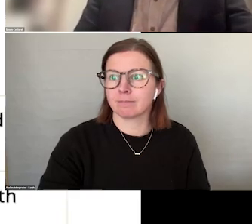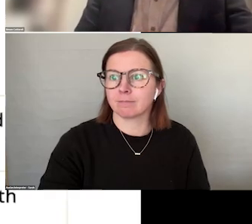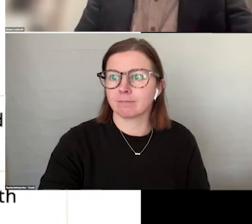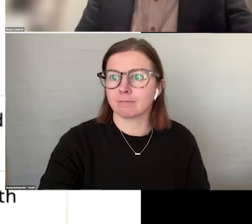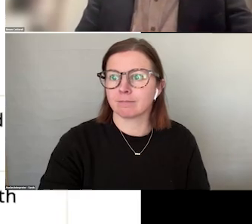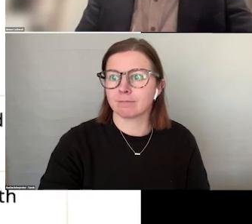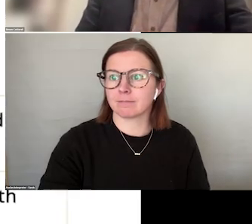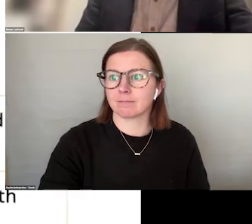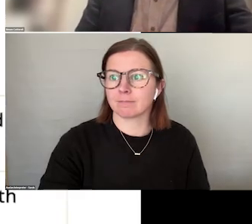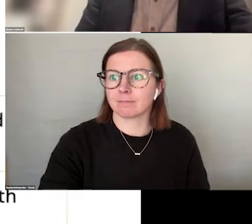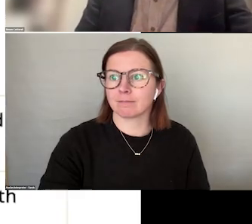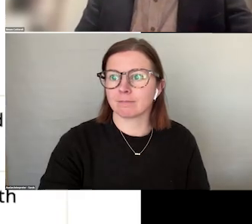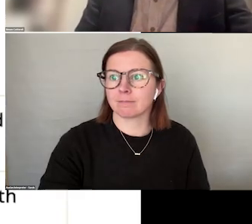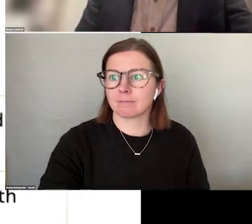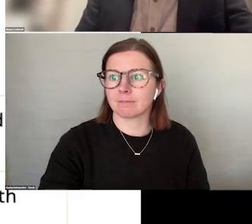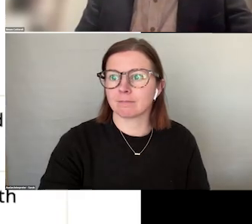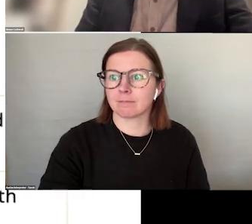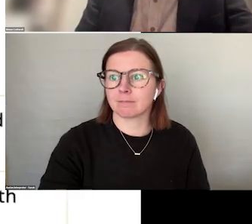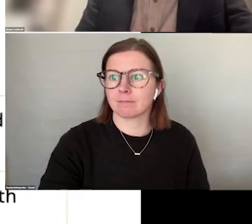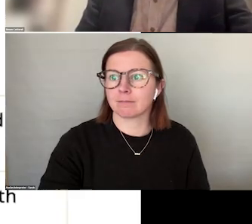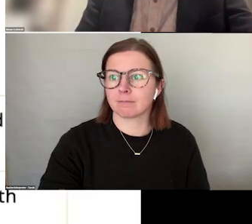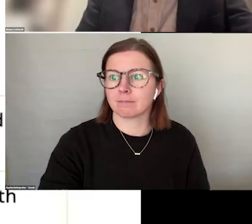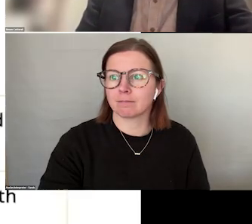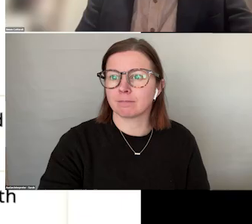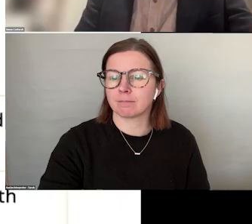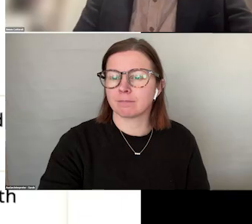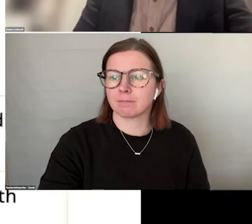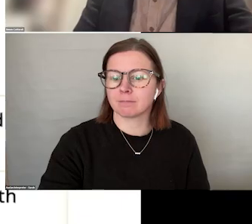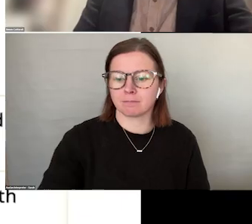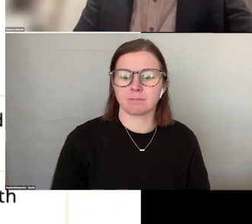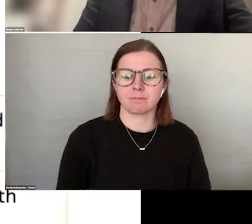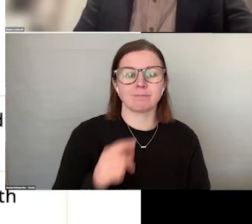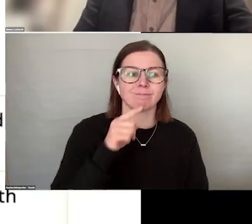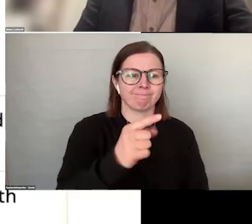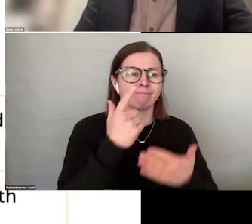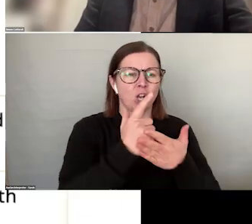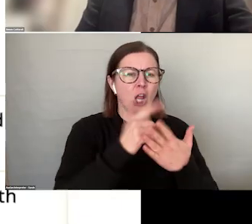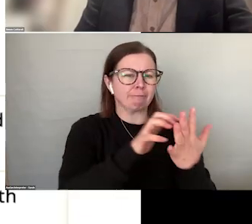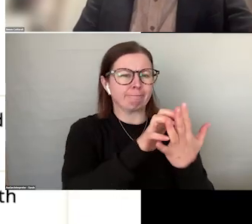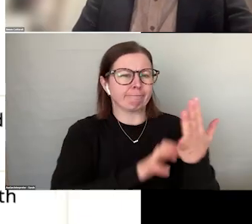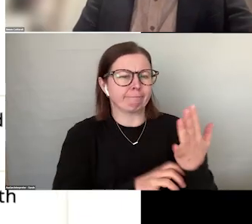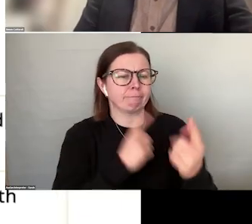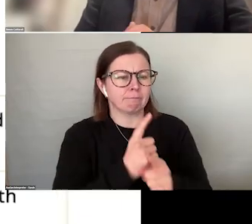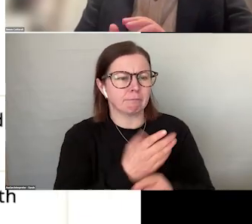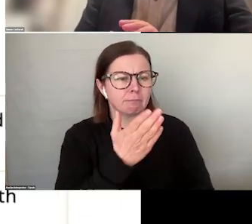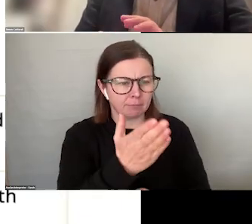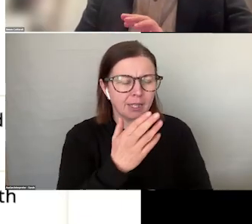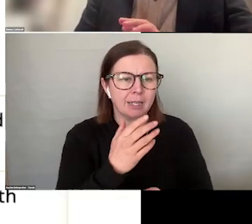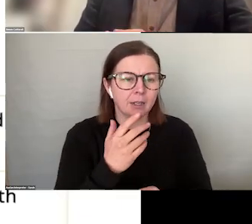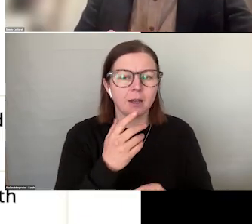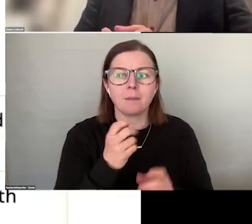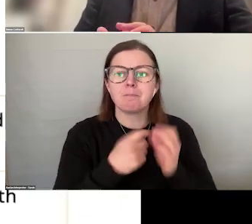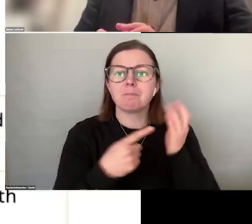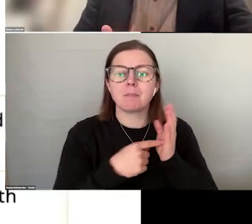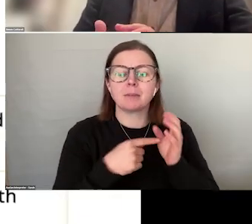had the amount of thought and detail that Jenny and the team have put into their report in it. But